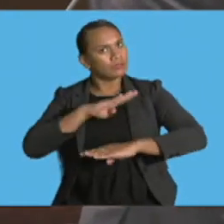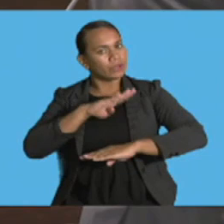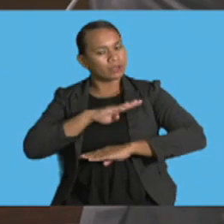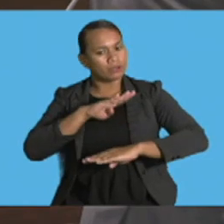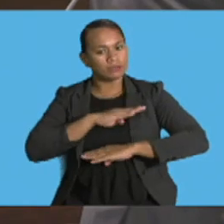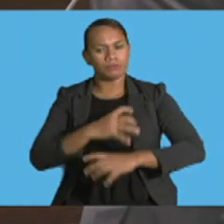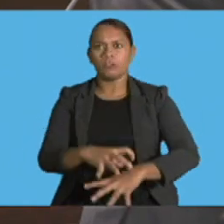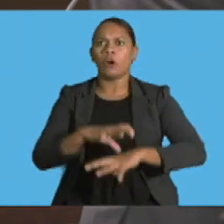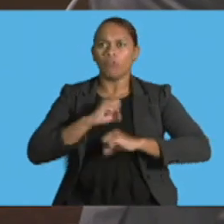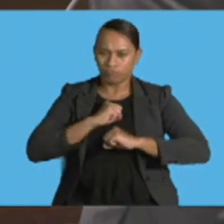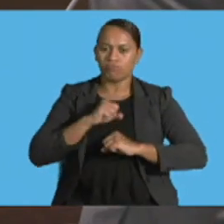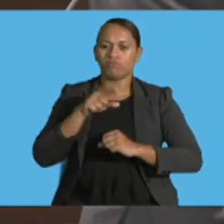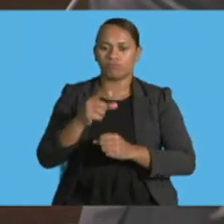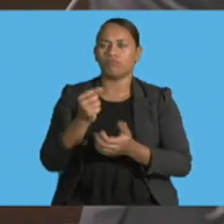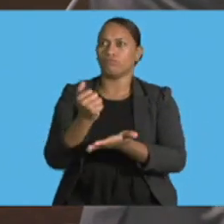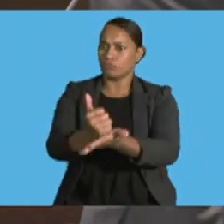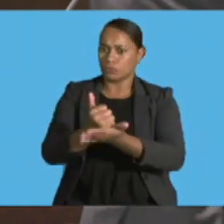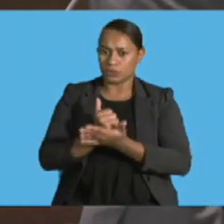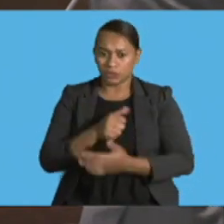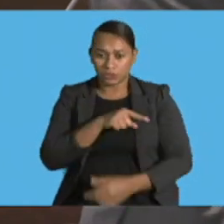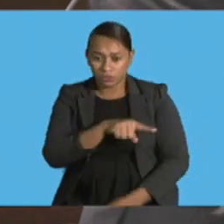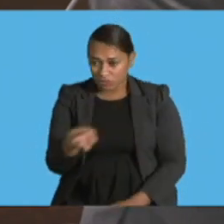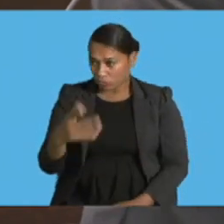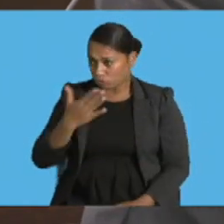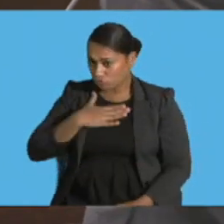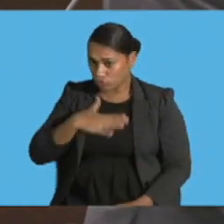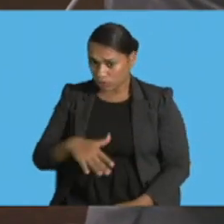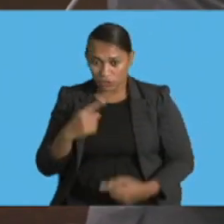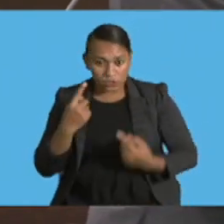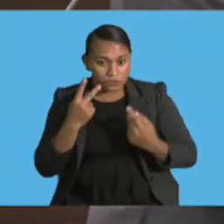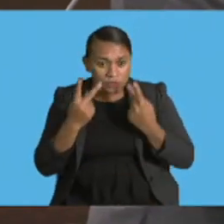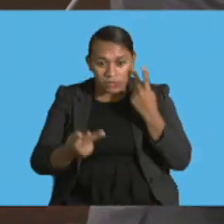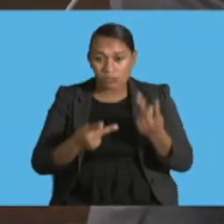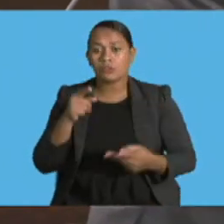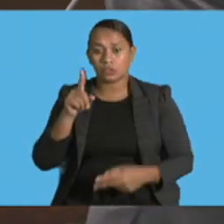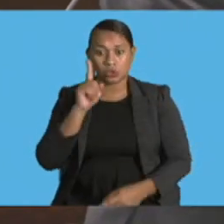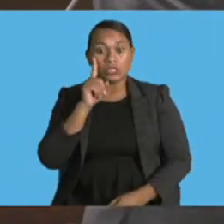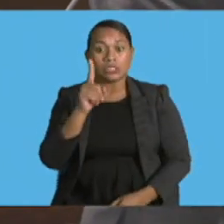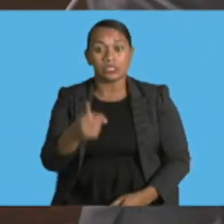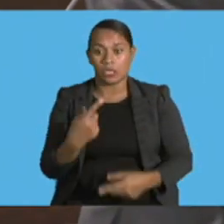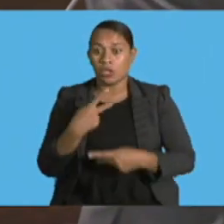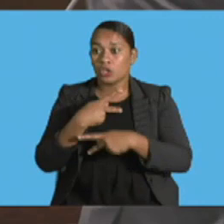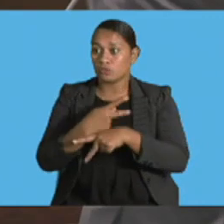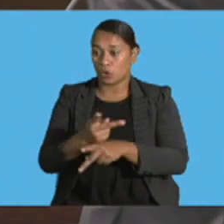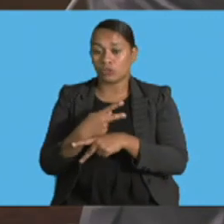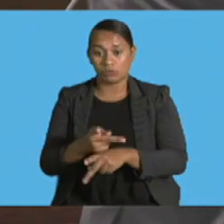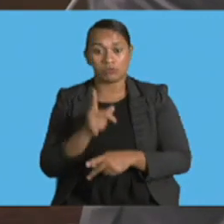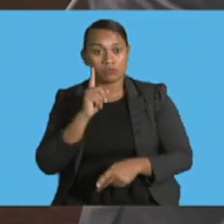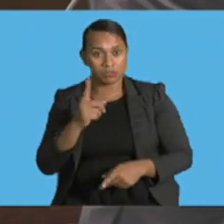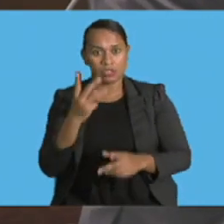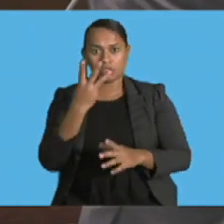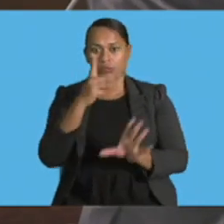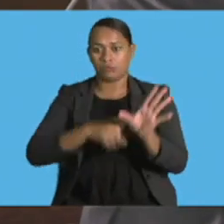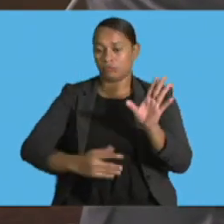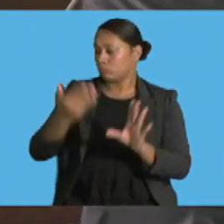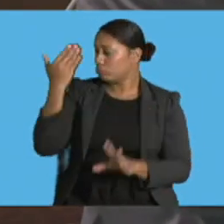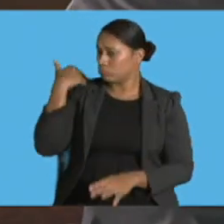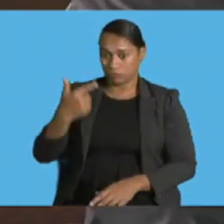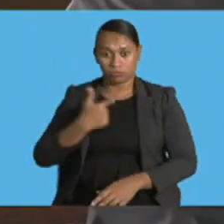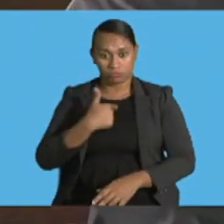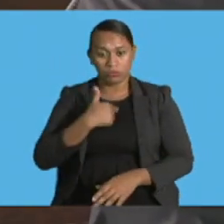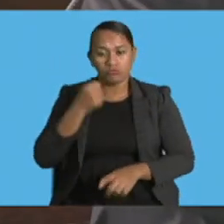takes the time to visit our farms and mills will see the fruits of this campaign with their own eyes.